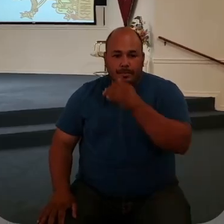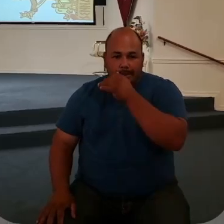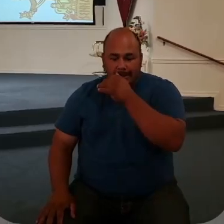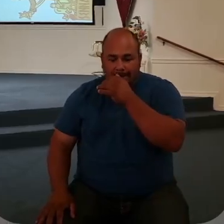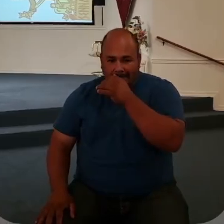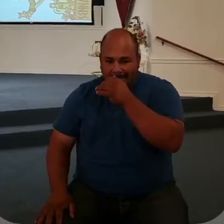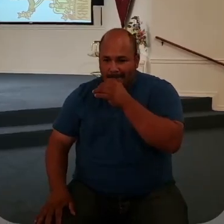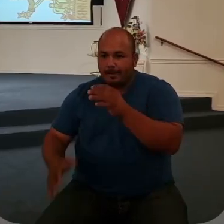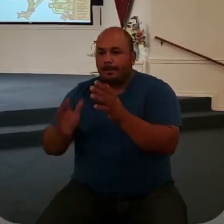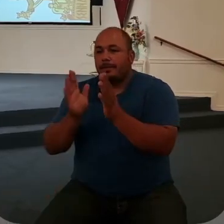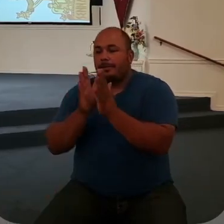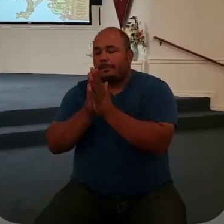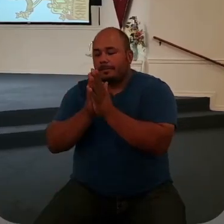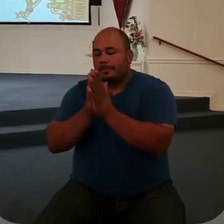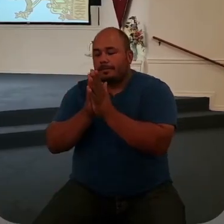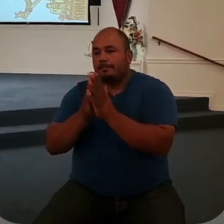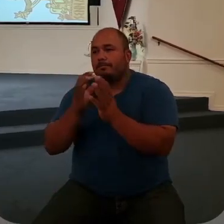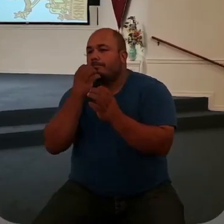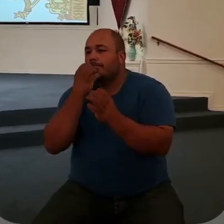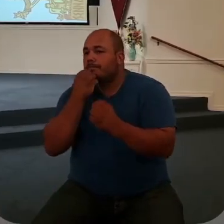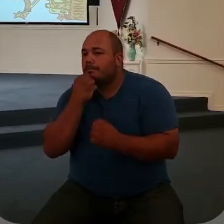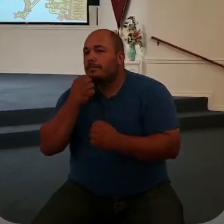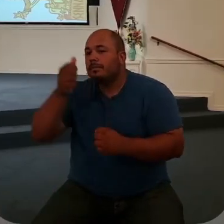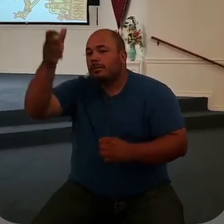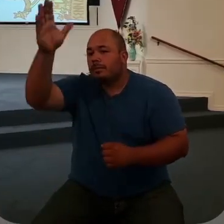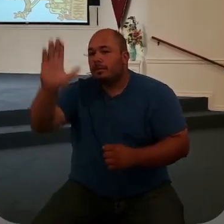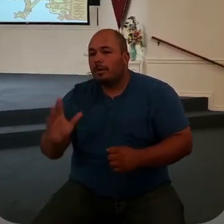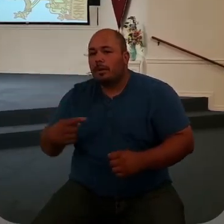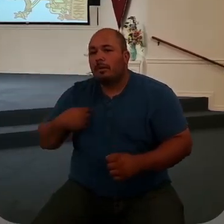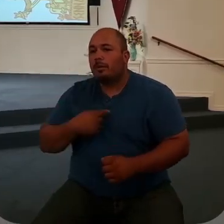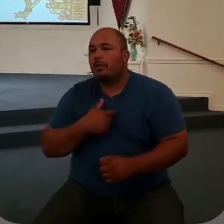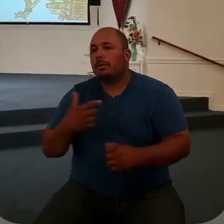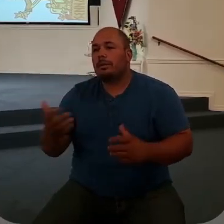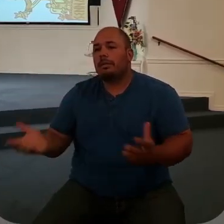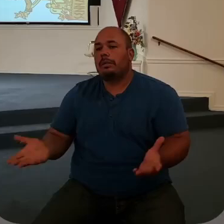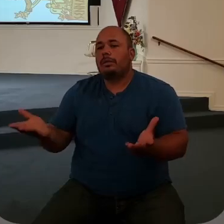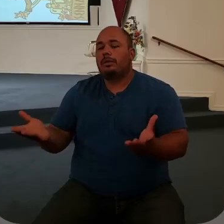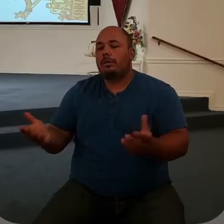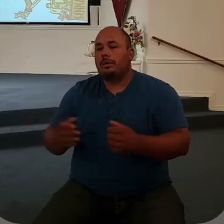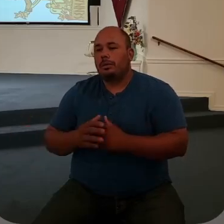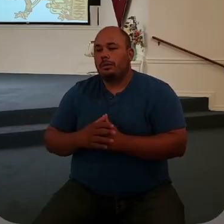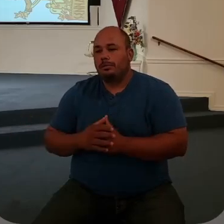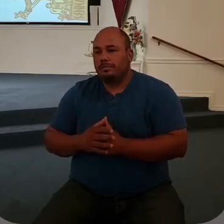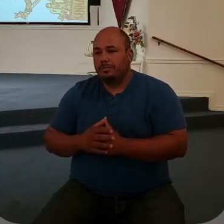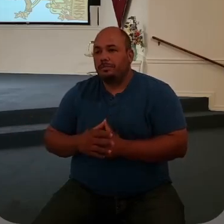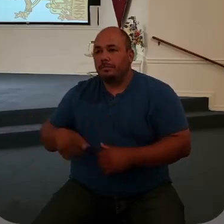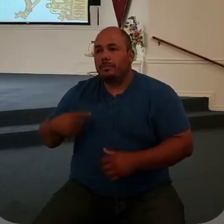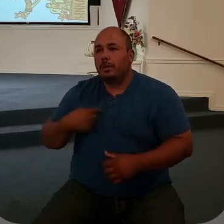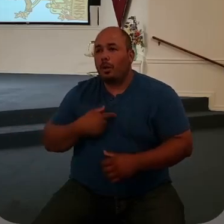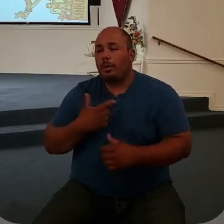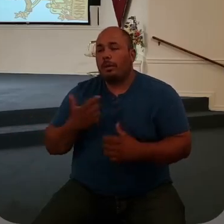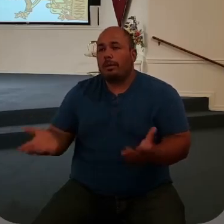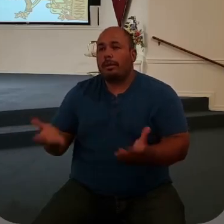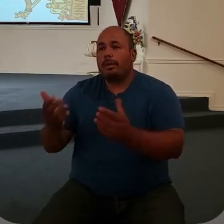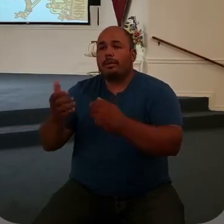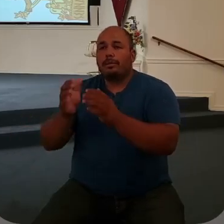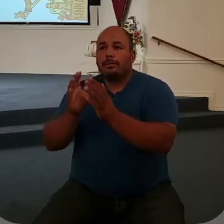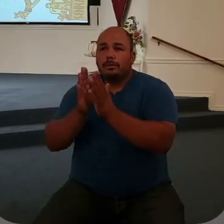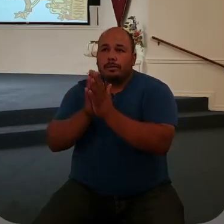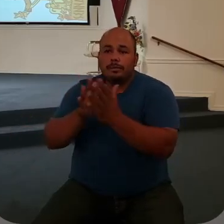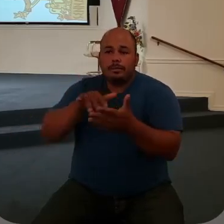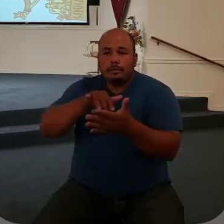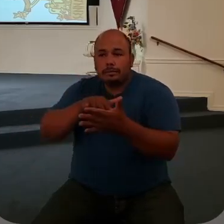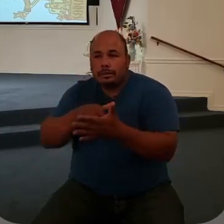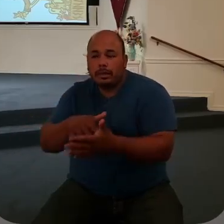Dear God, as we are here together in this place to worship you and to study from your word and learn from you,